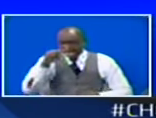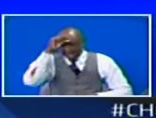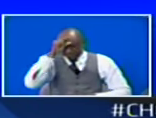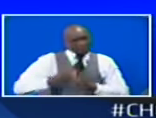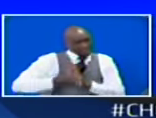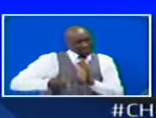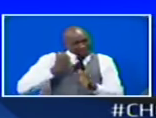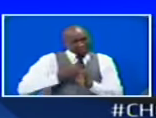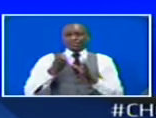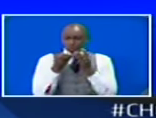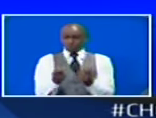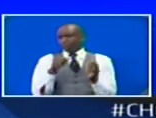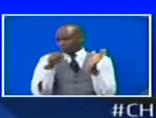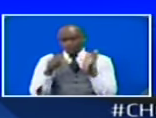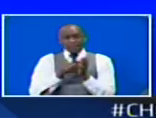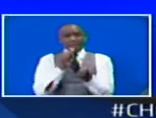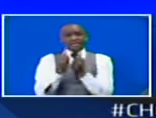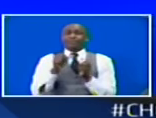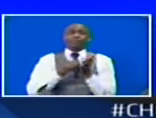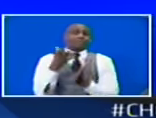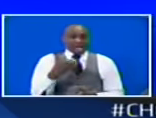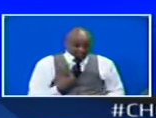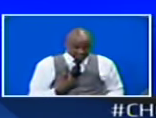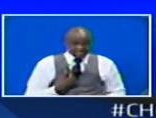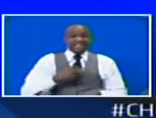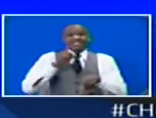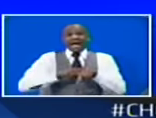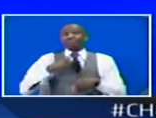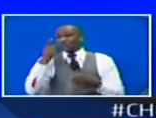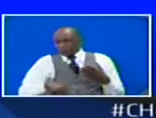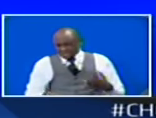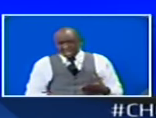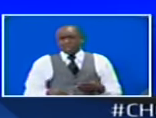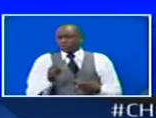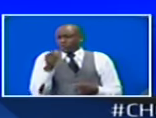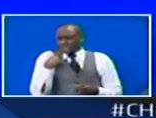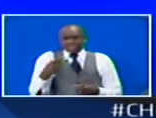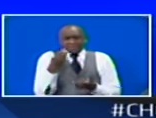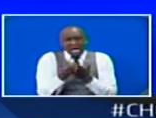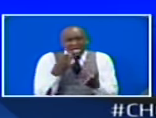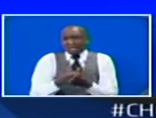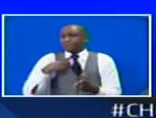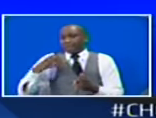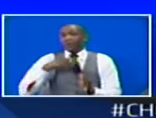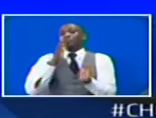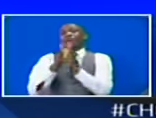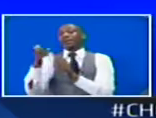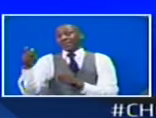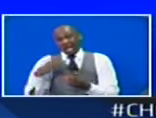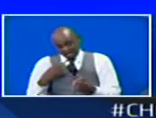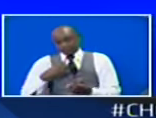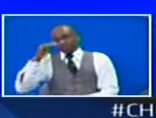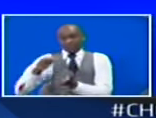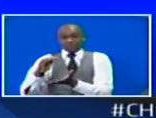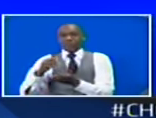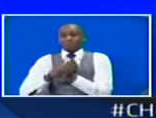with speed to address the current maize shortage, following accusations that the shortage was artificially created. Ruto, who